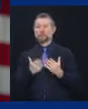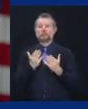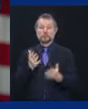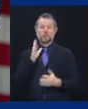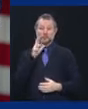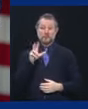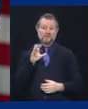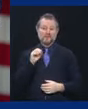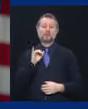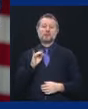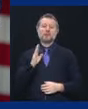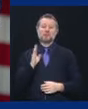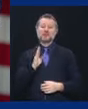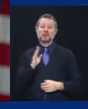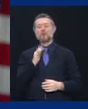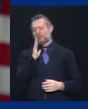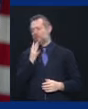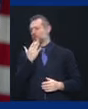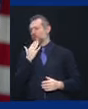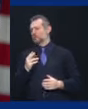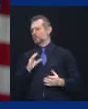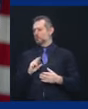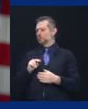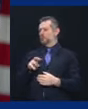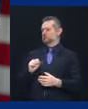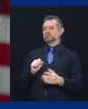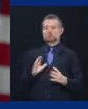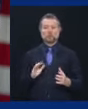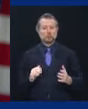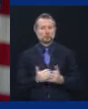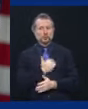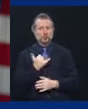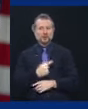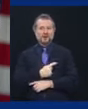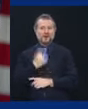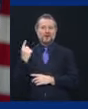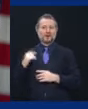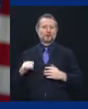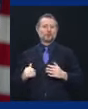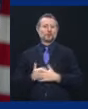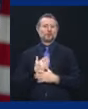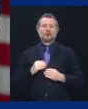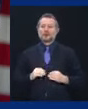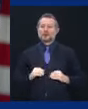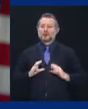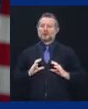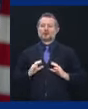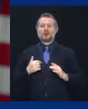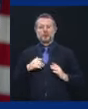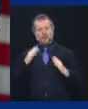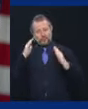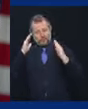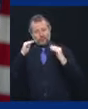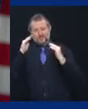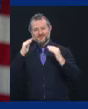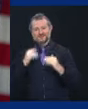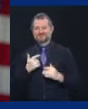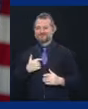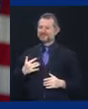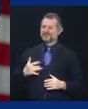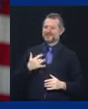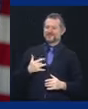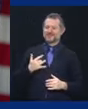news and a new day and a new sense of hope. And a new tone and a new spirit,